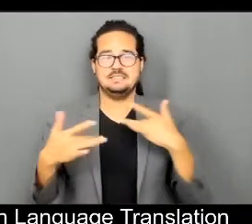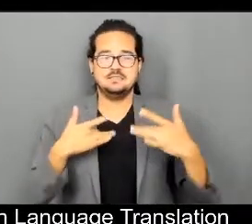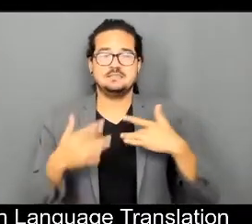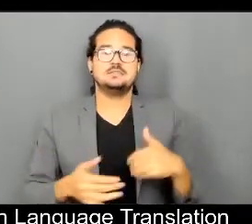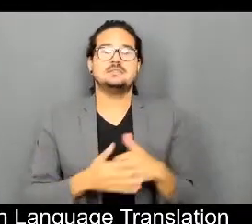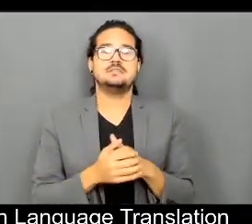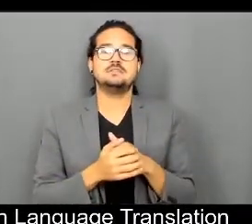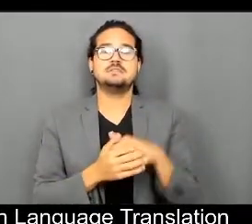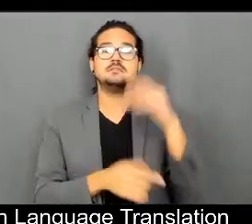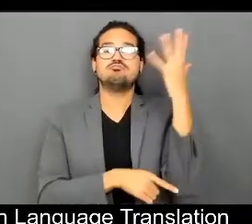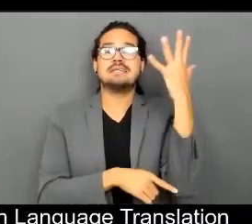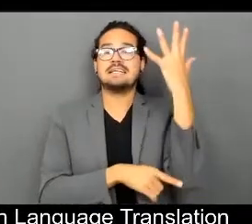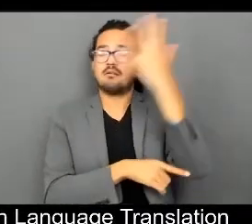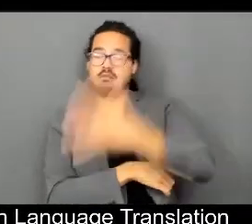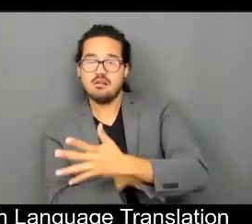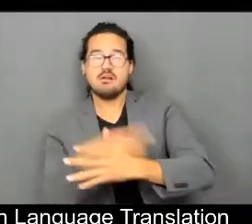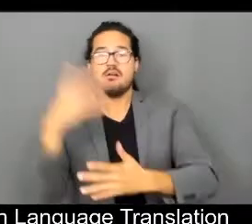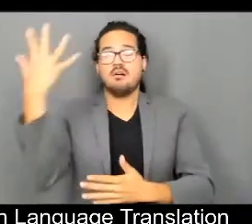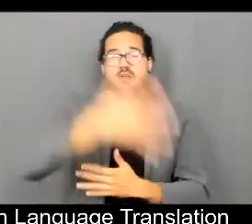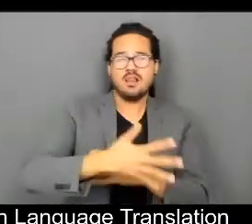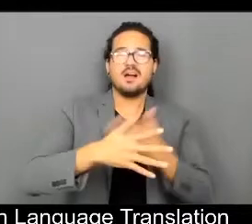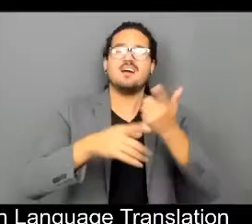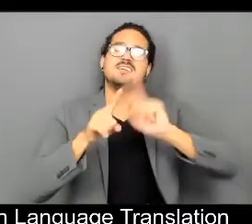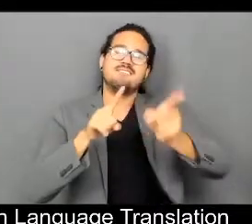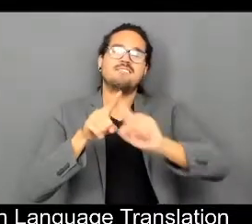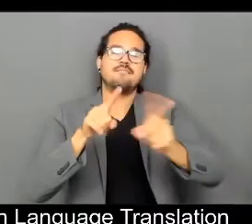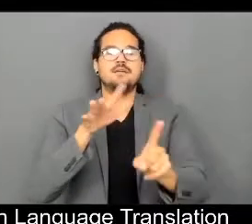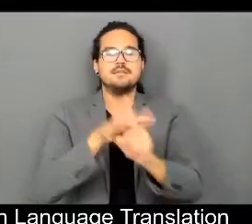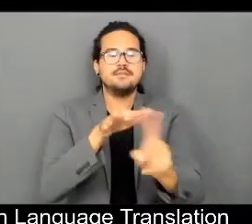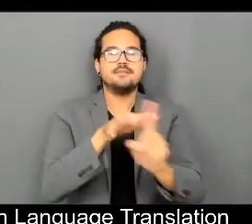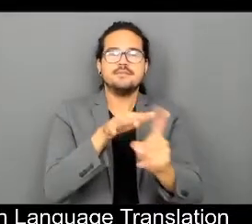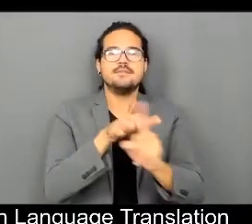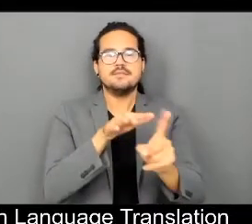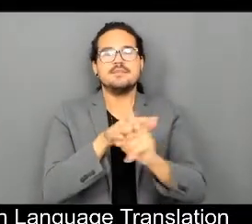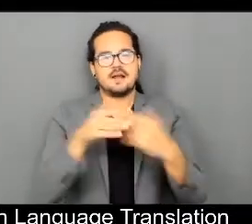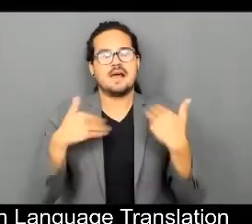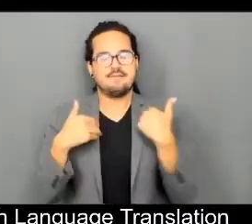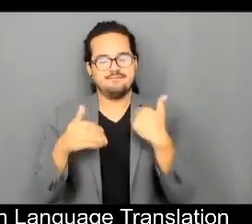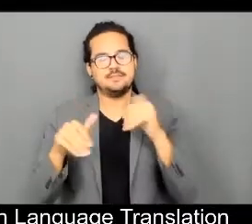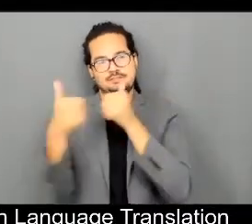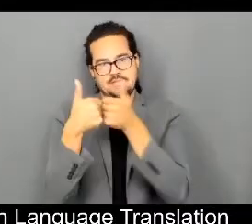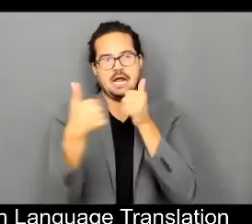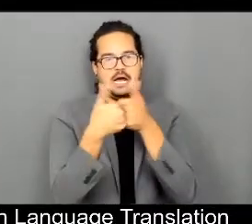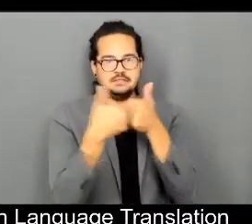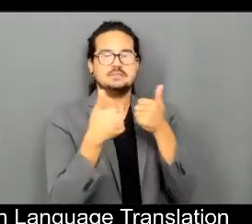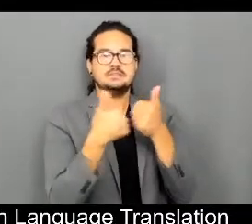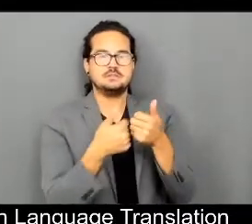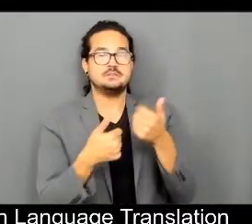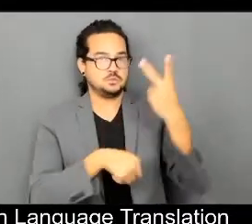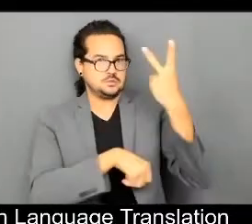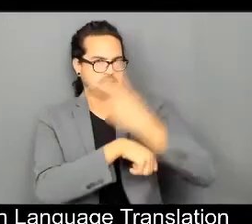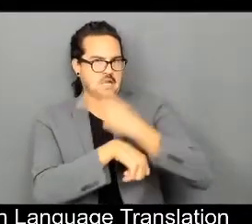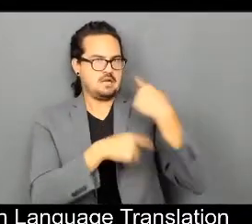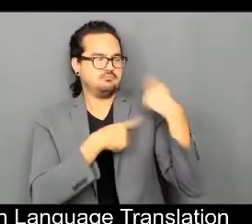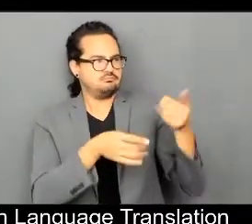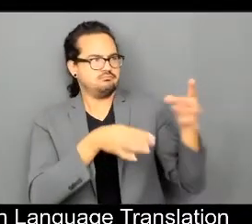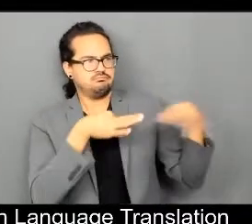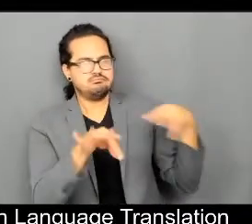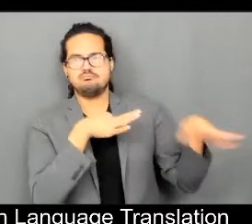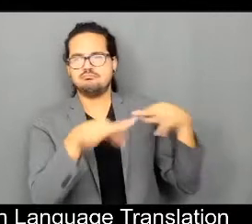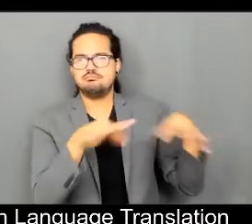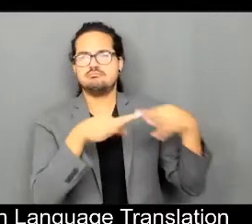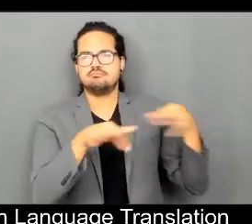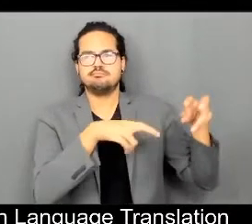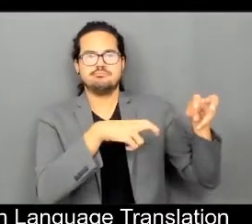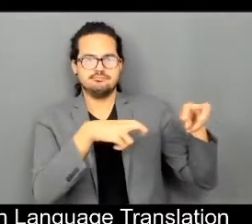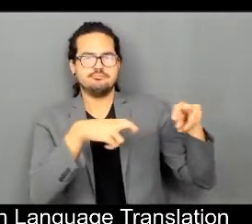good 2-day in briefing here. We're feeling confident and look forward to interacting with all of you guys out there in the community and getting